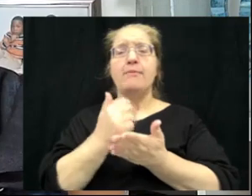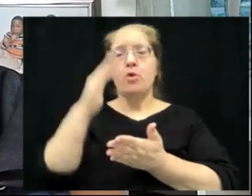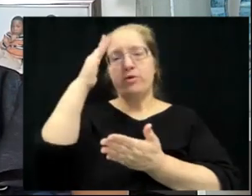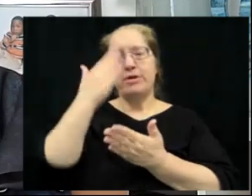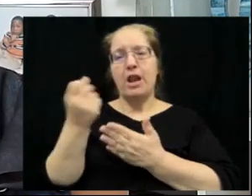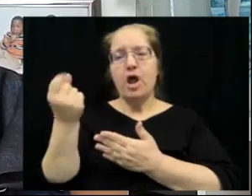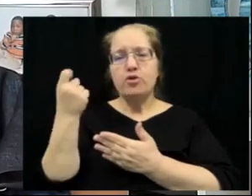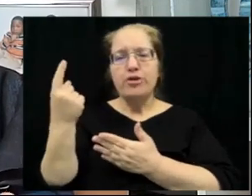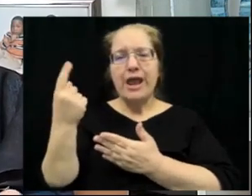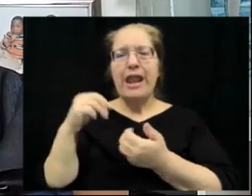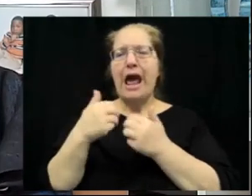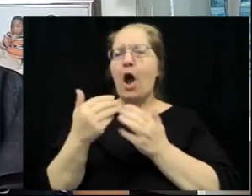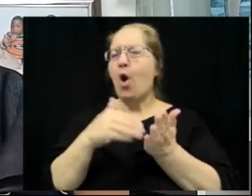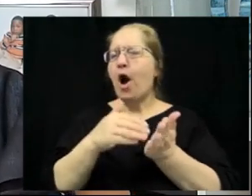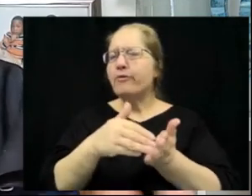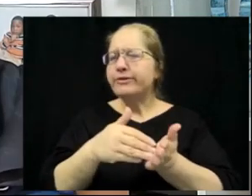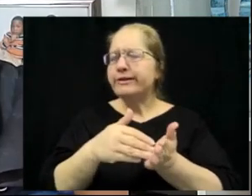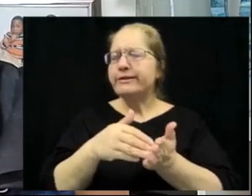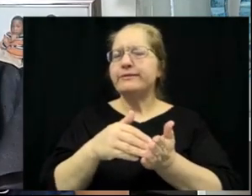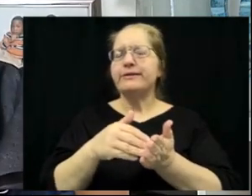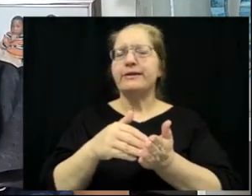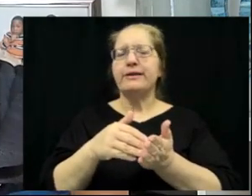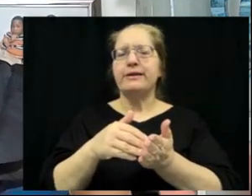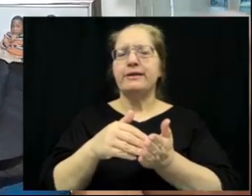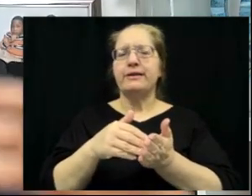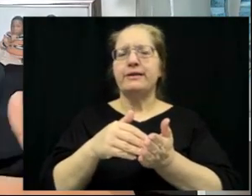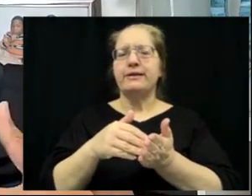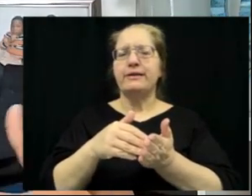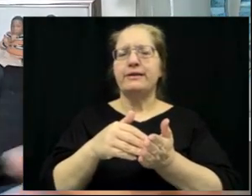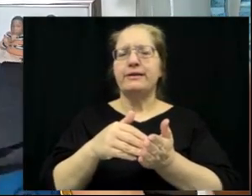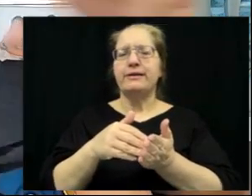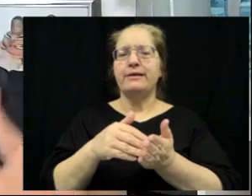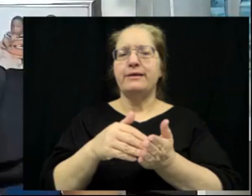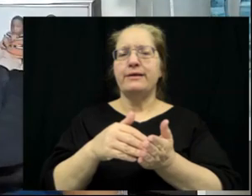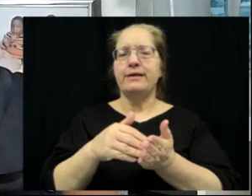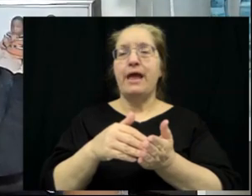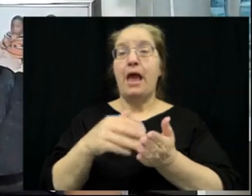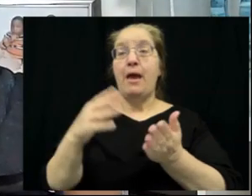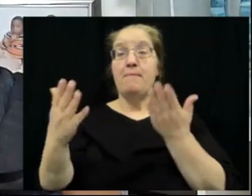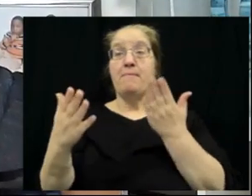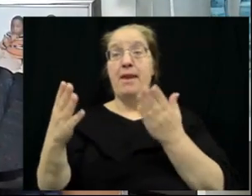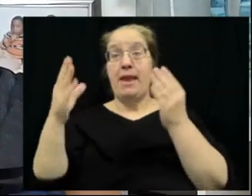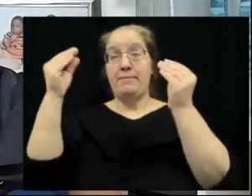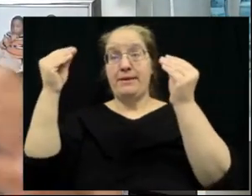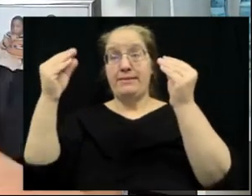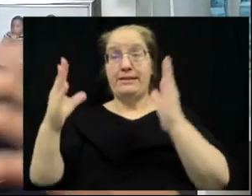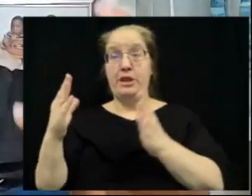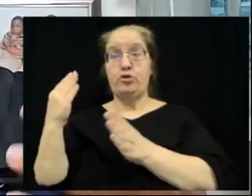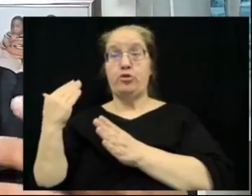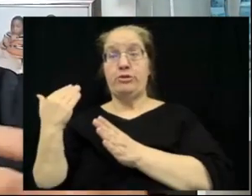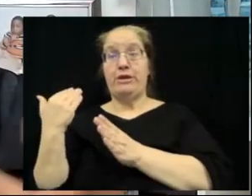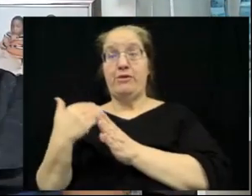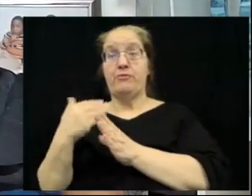how often, how irritating it might be for you to have to redirect me to pay attention to you in a day. But